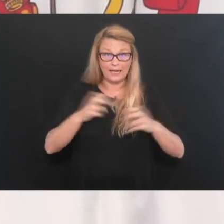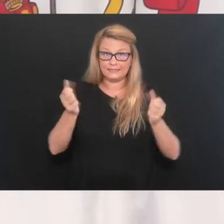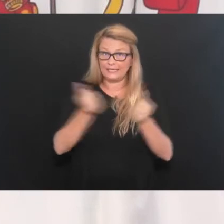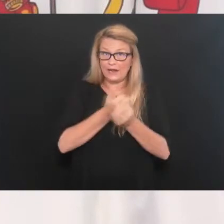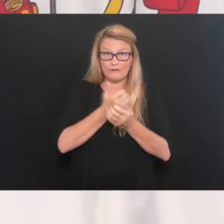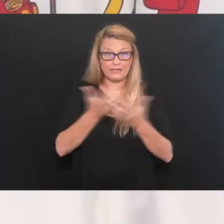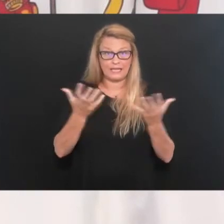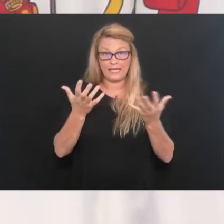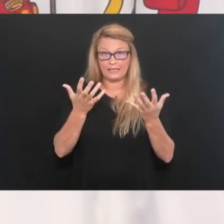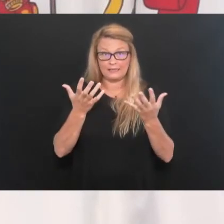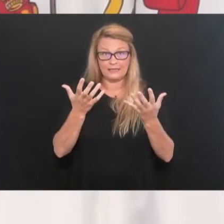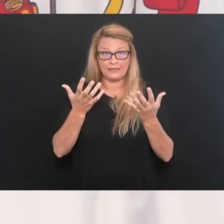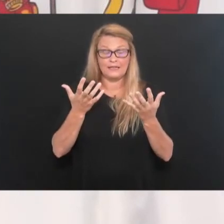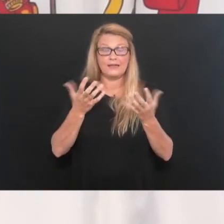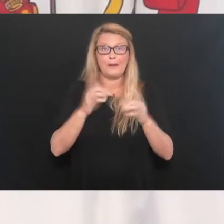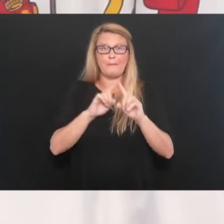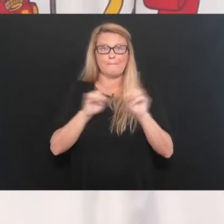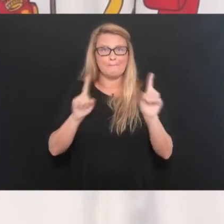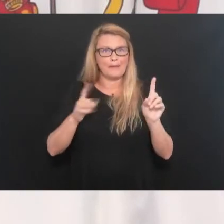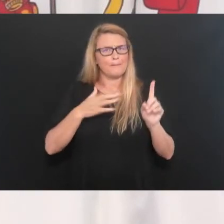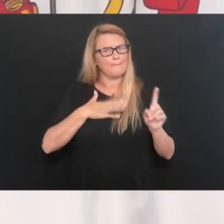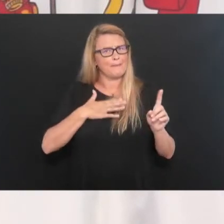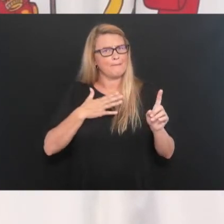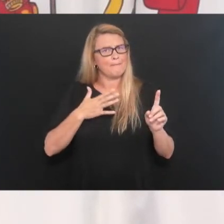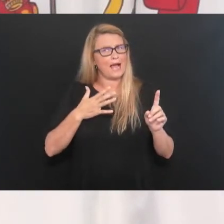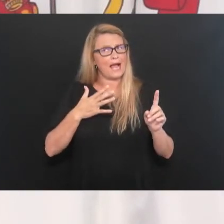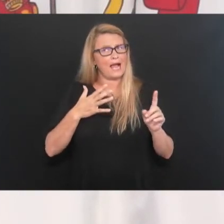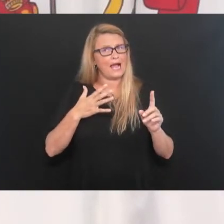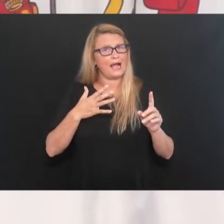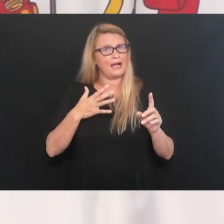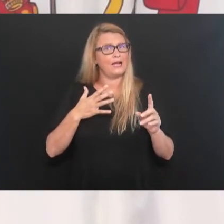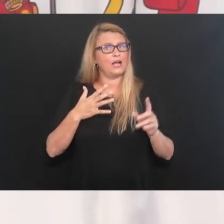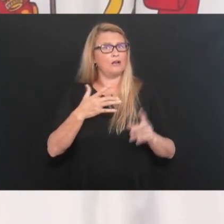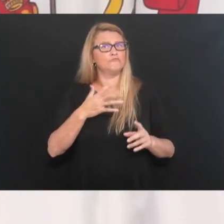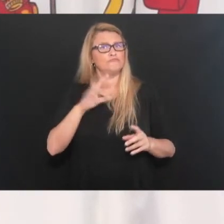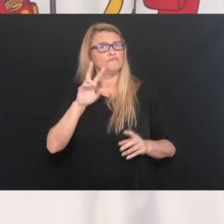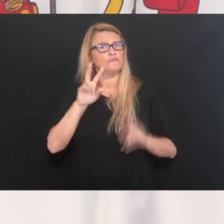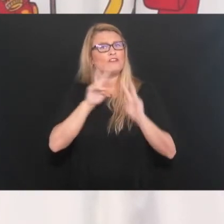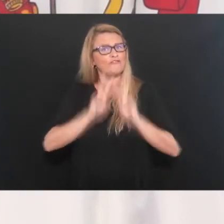time, my conservative values and everything